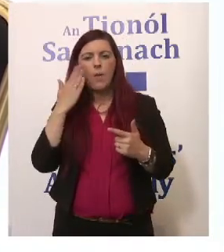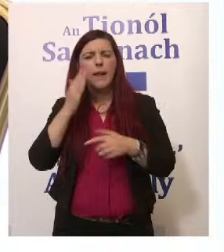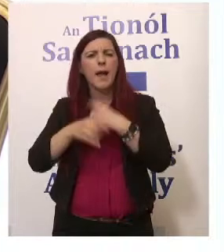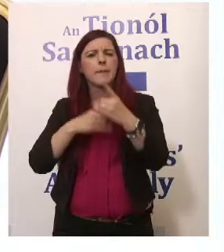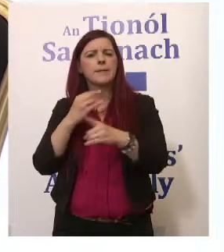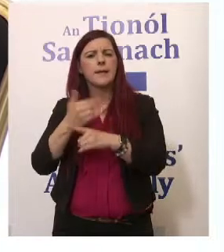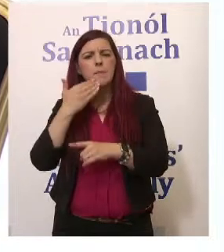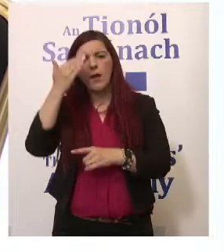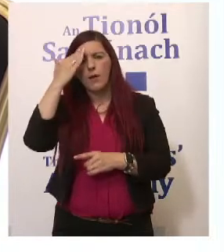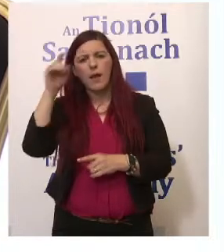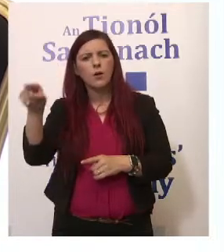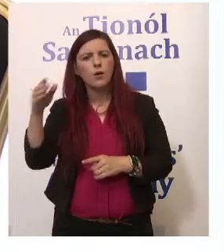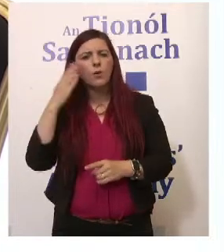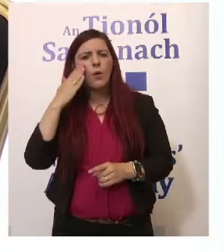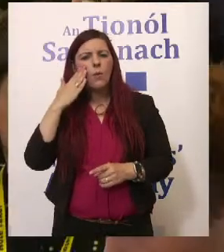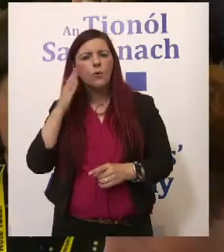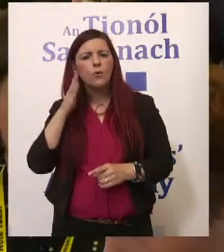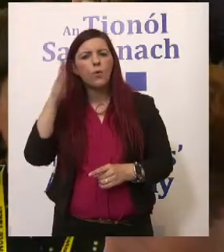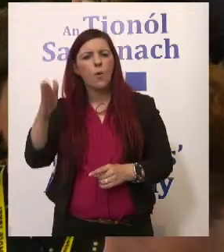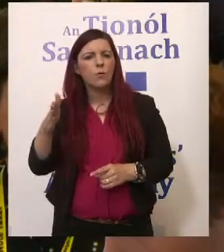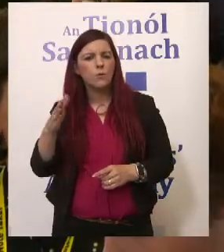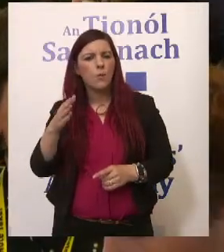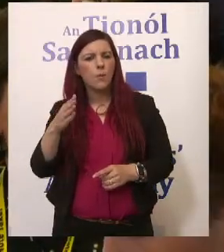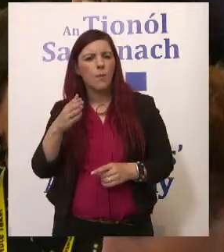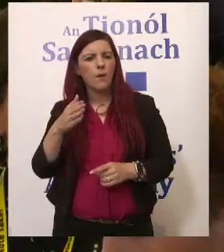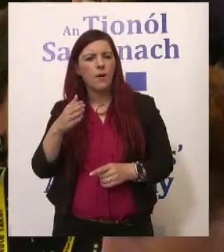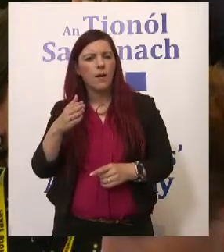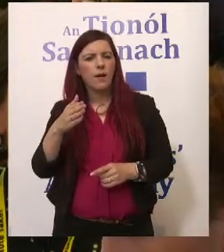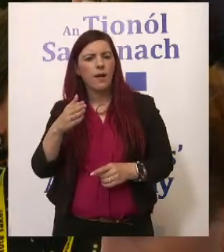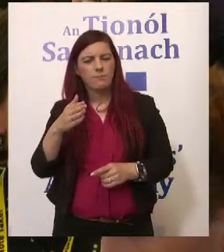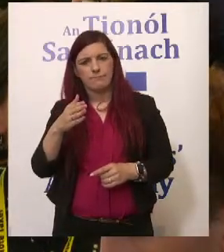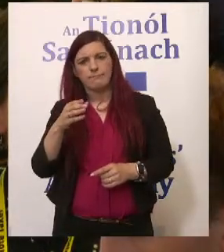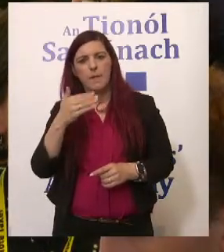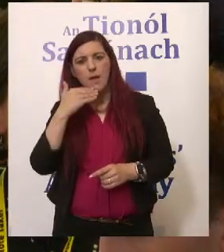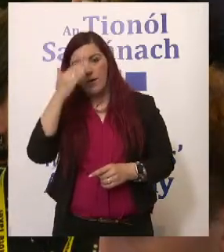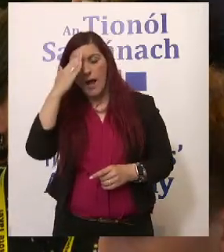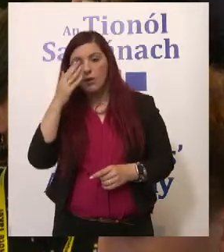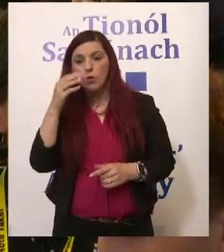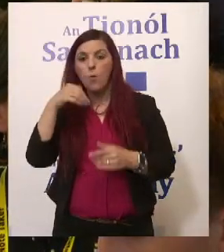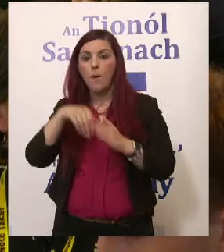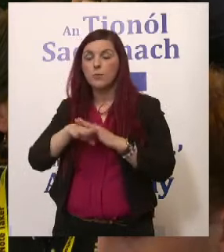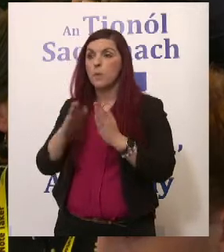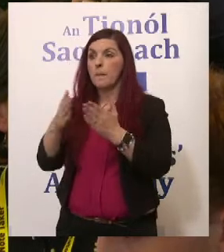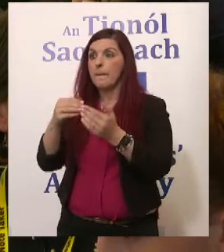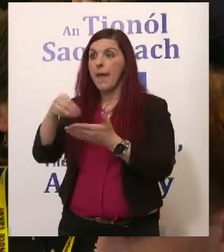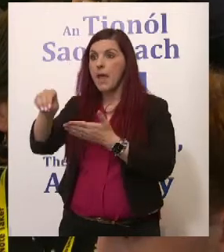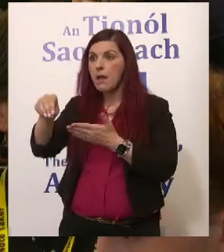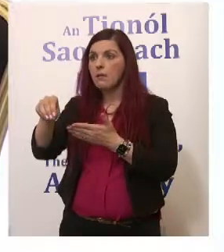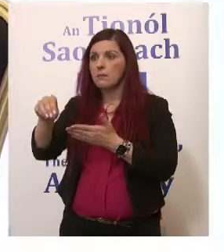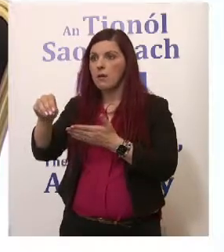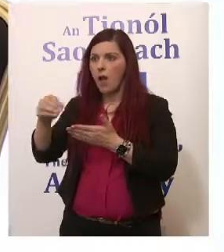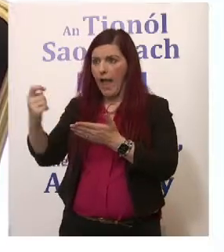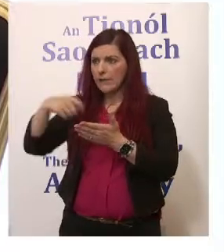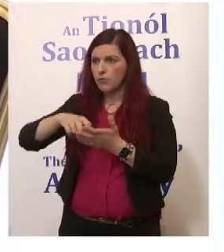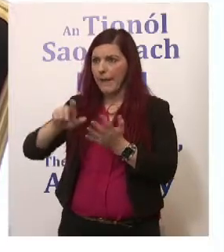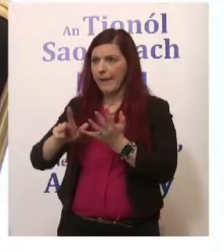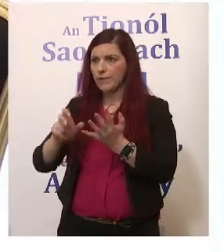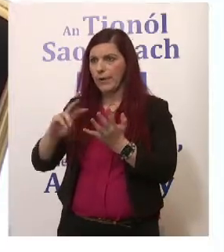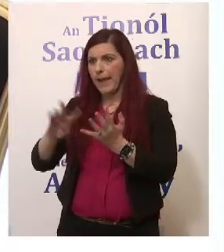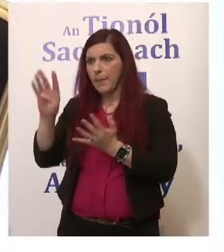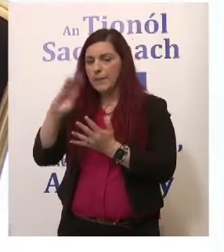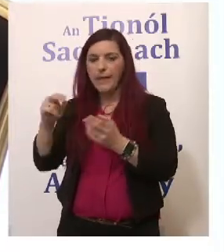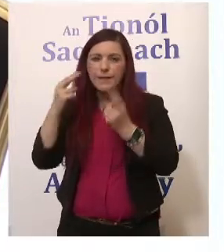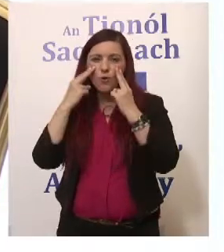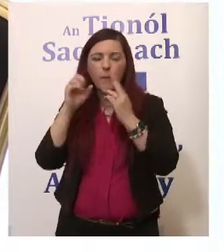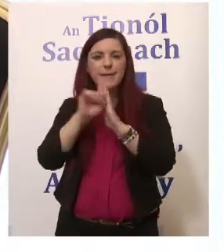have been to the States, you go to the counter to buy something and suddenly an extra 8 or 9% gets added to the total. That's usually a state tax or